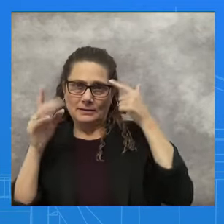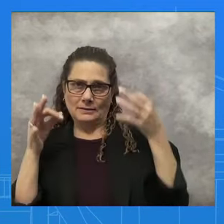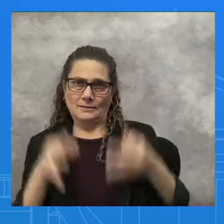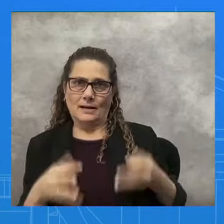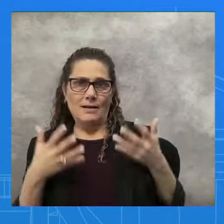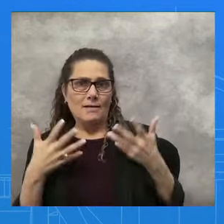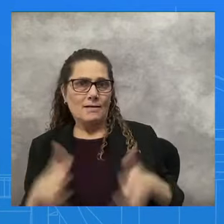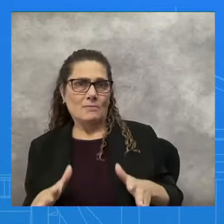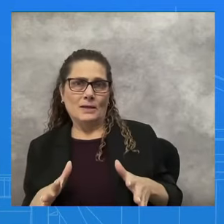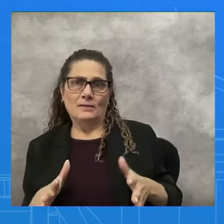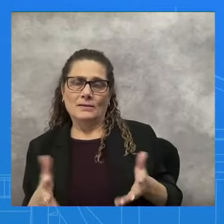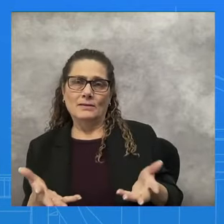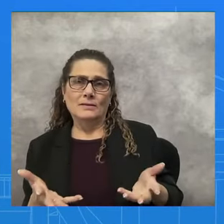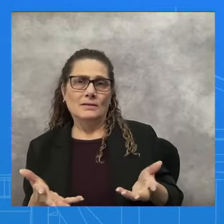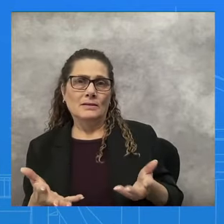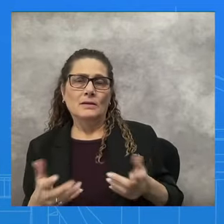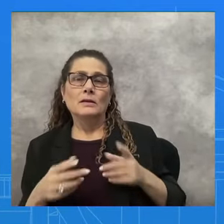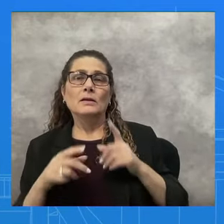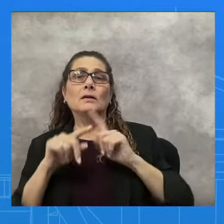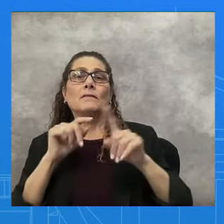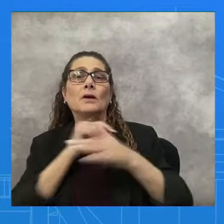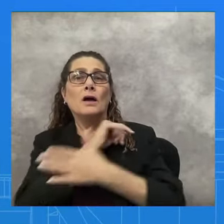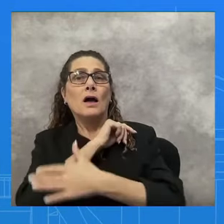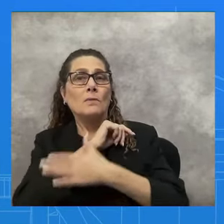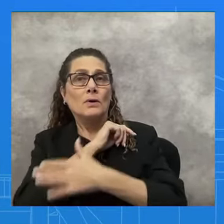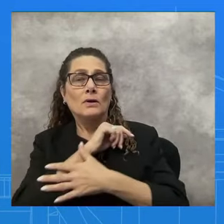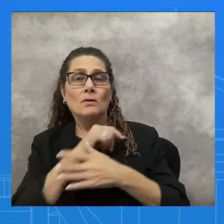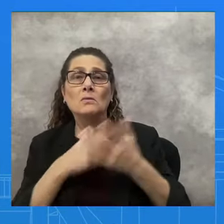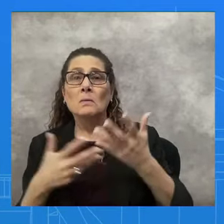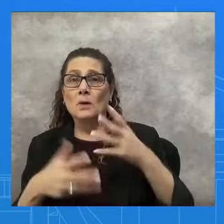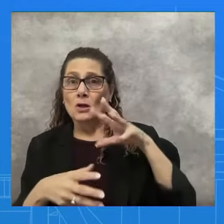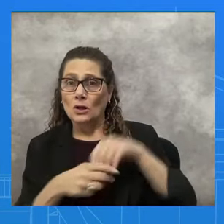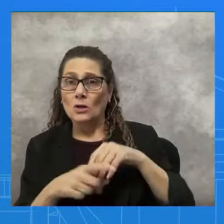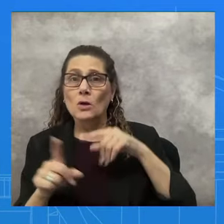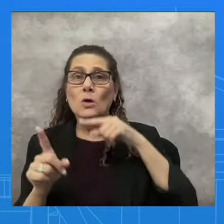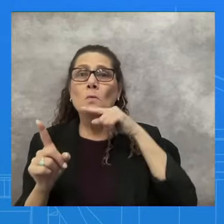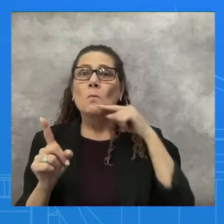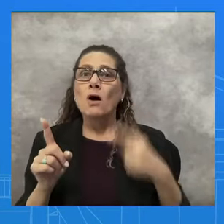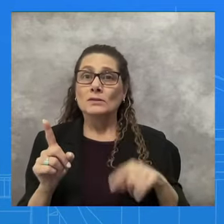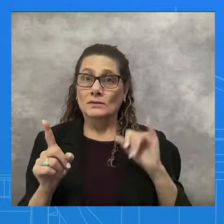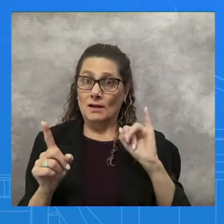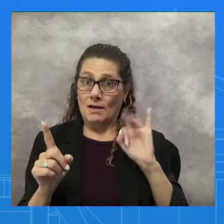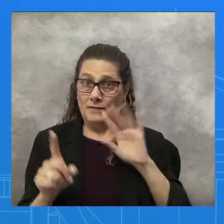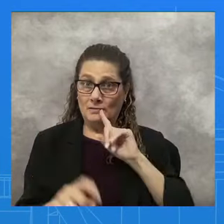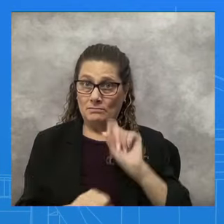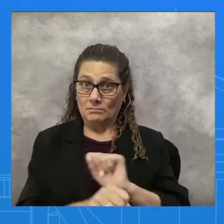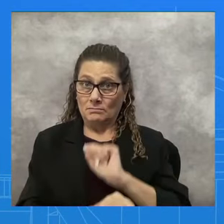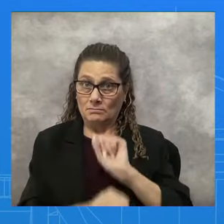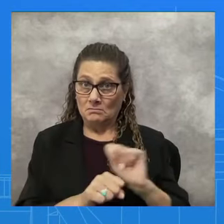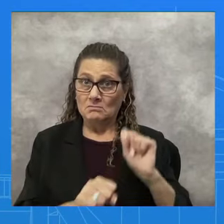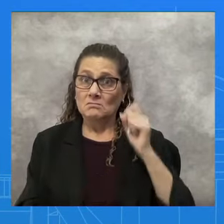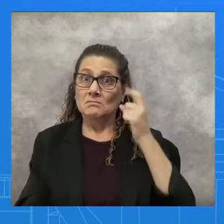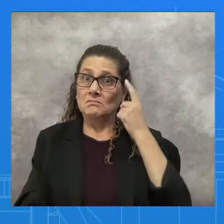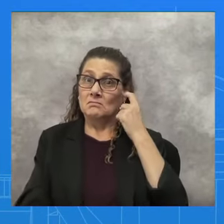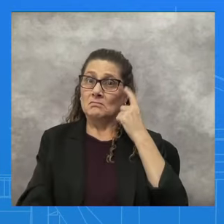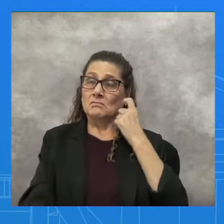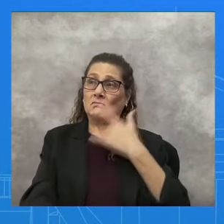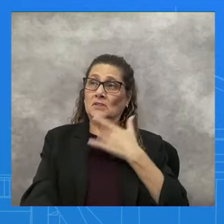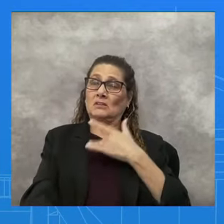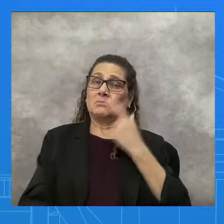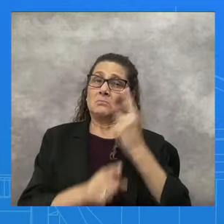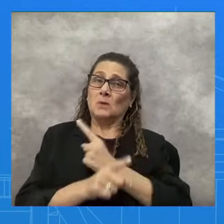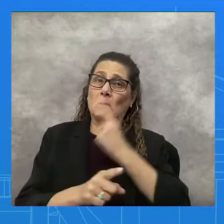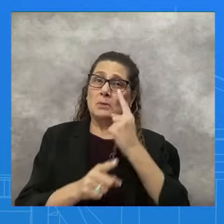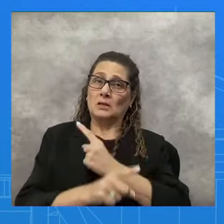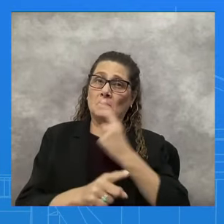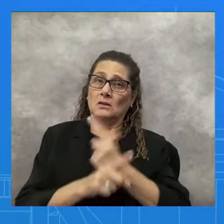this. And then we would eventually get to a point where we would downgrade and declassify. So we were already on the sort of the arc